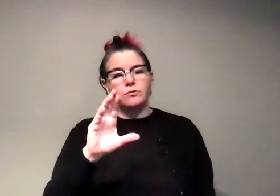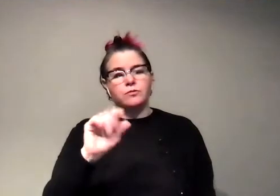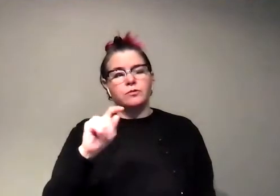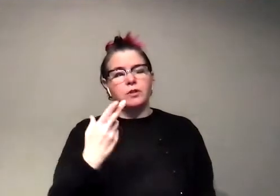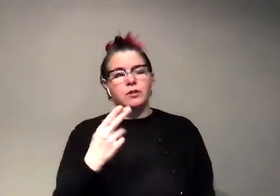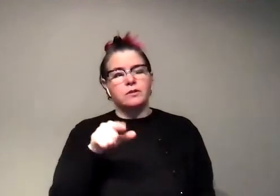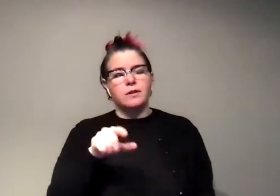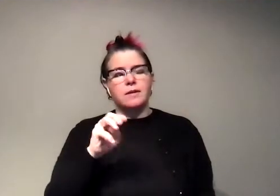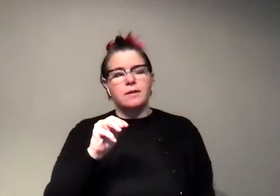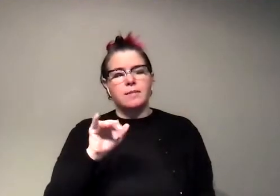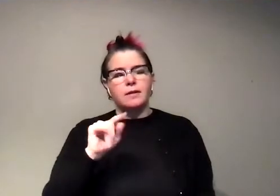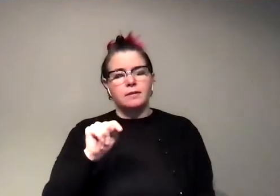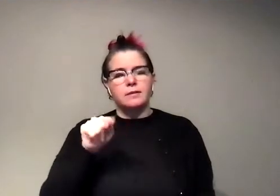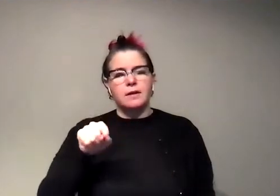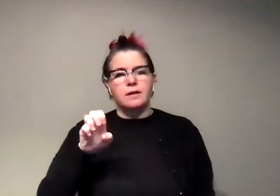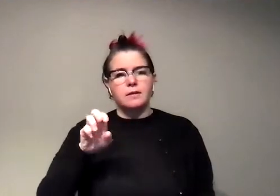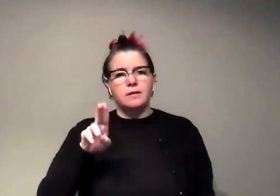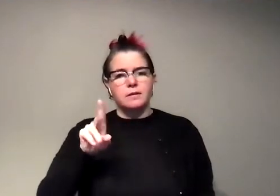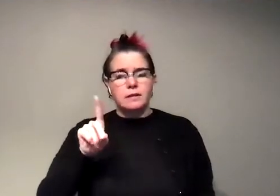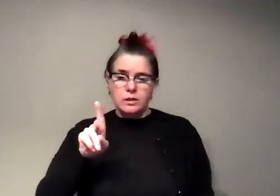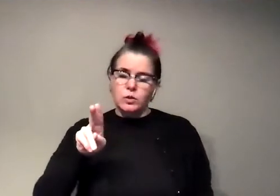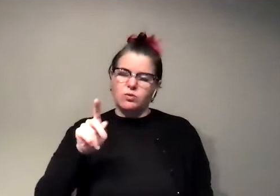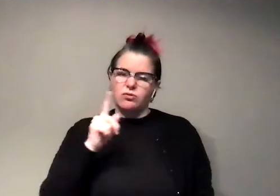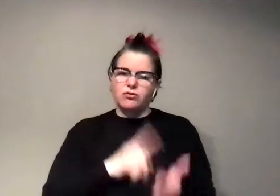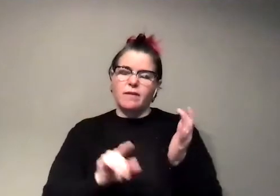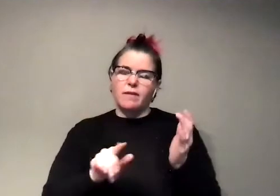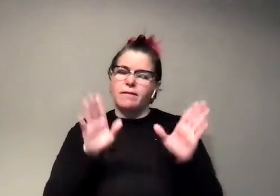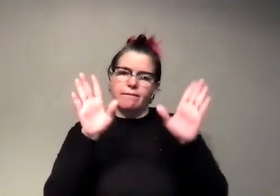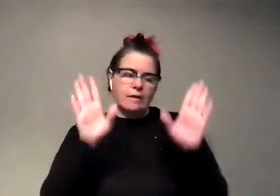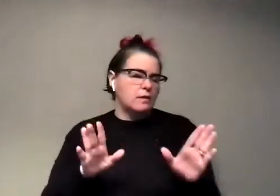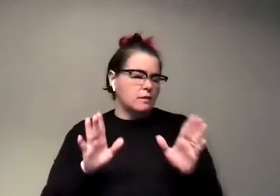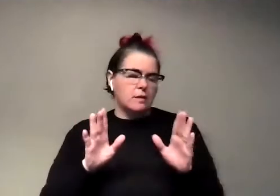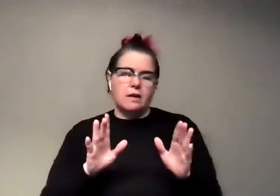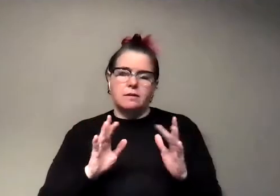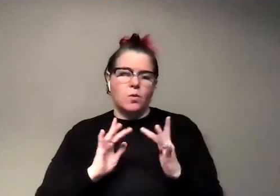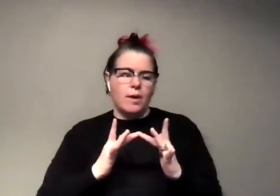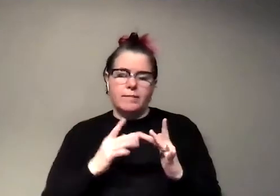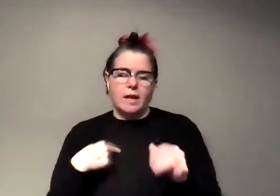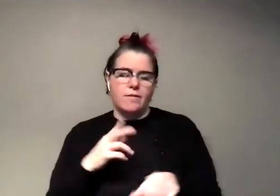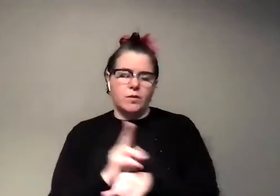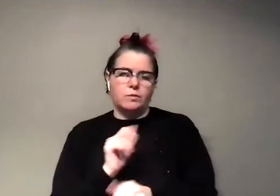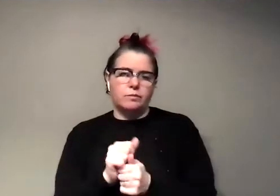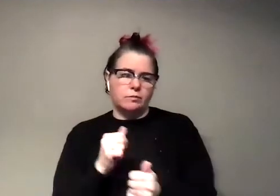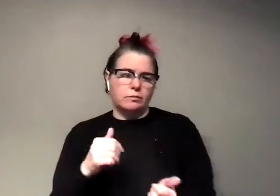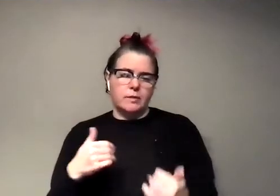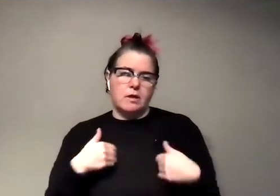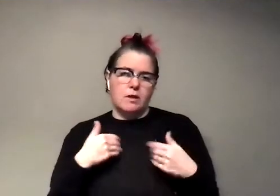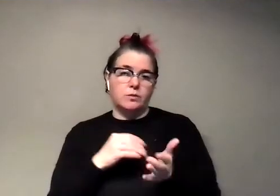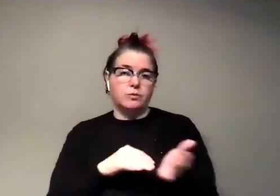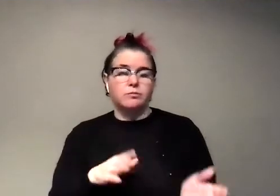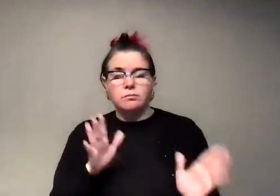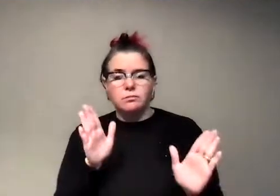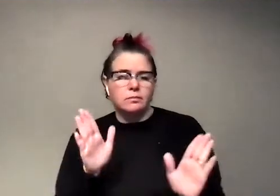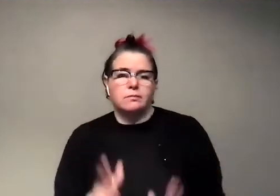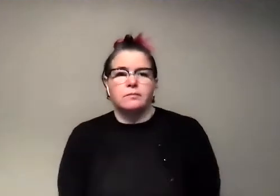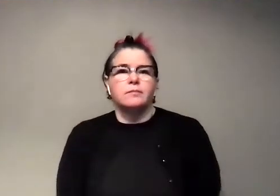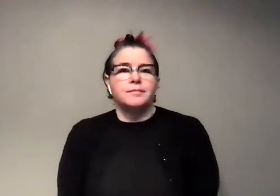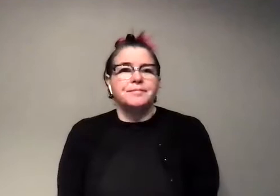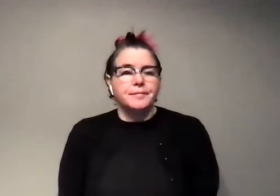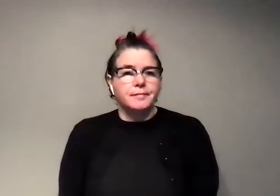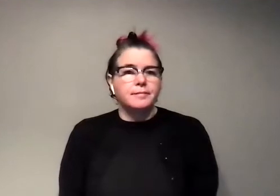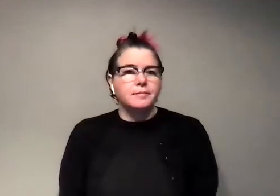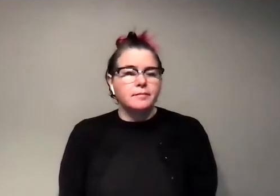scratch.mit.edu and I would check out there. I think it's a fantastic site that I've used with some of my younger students in the past.